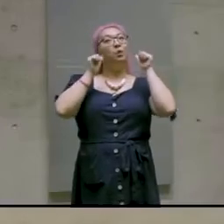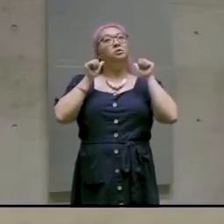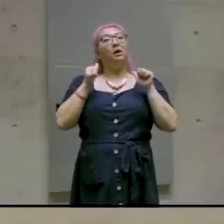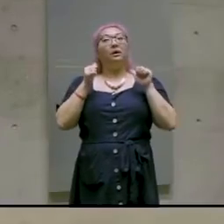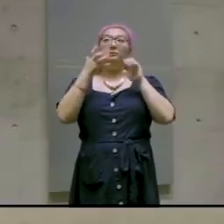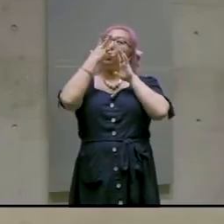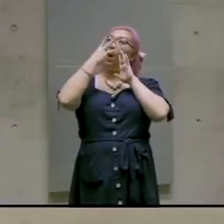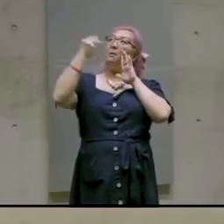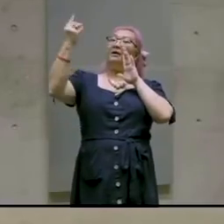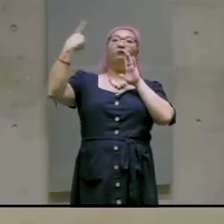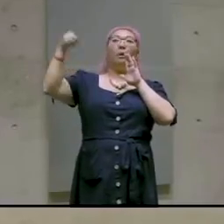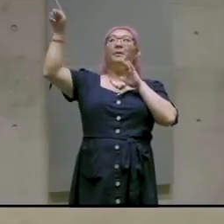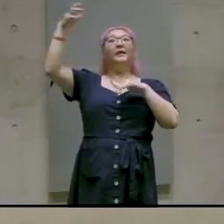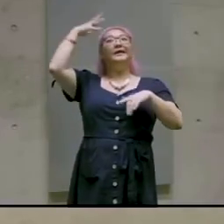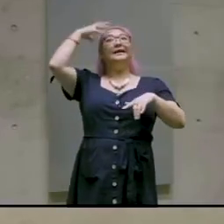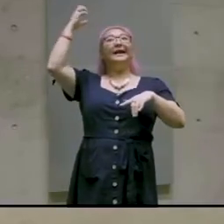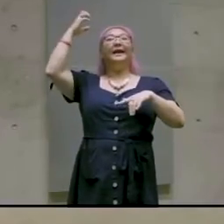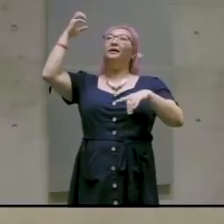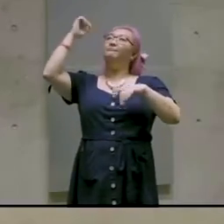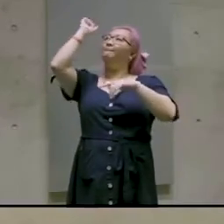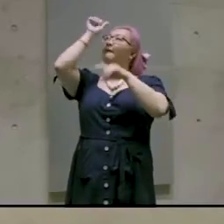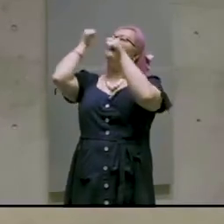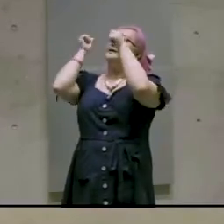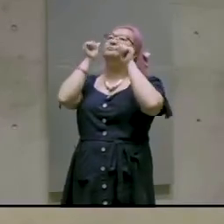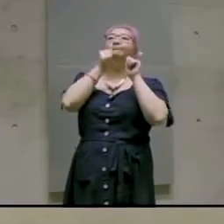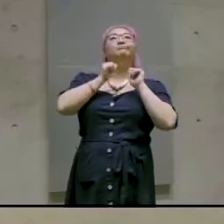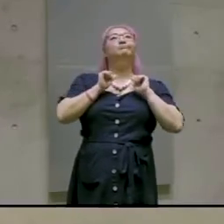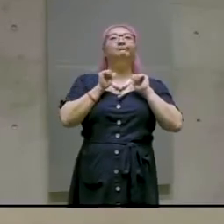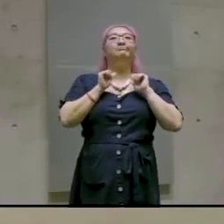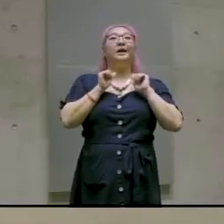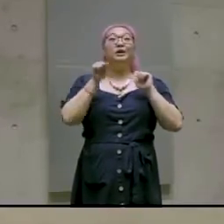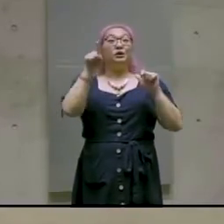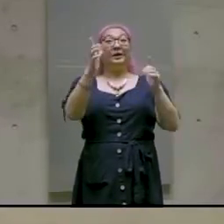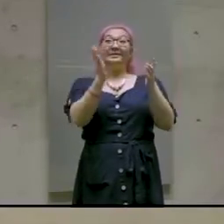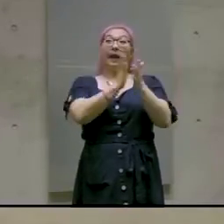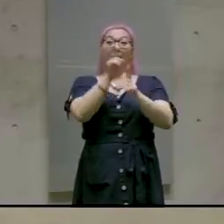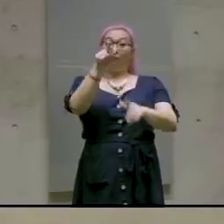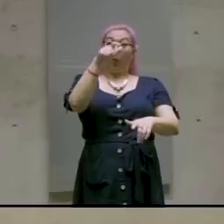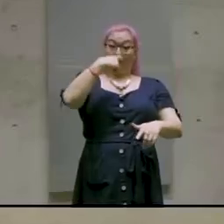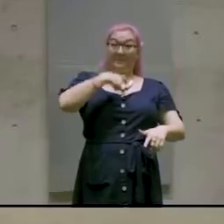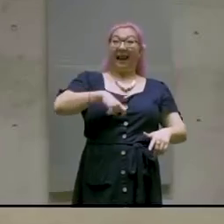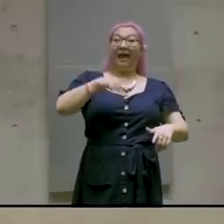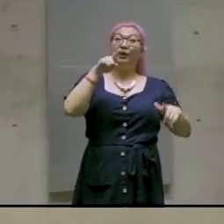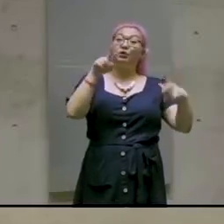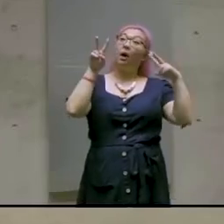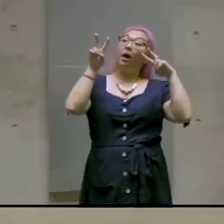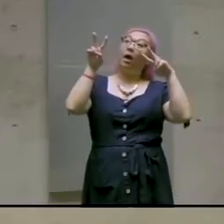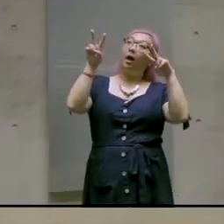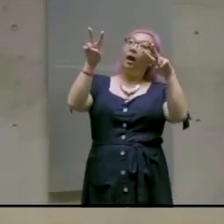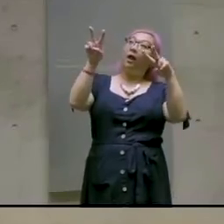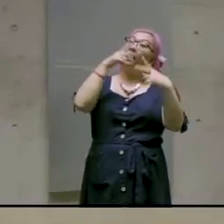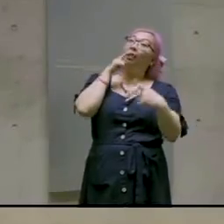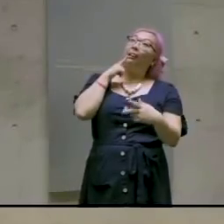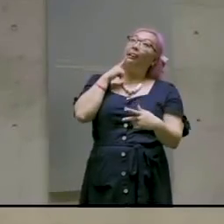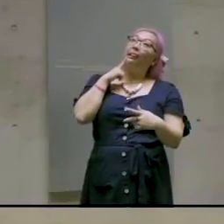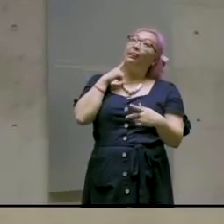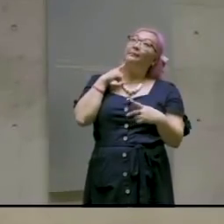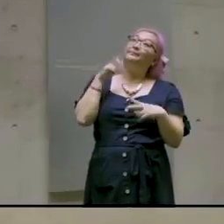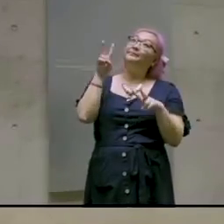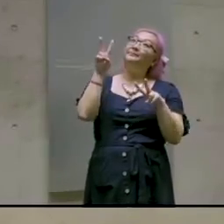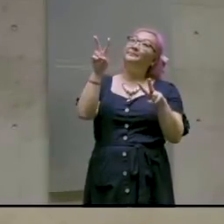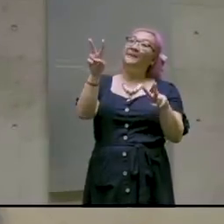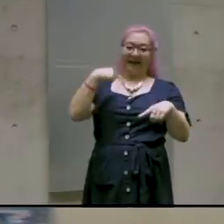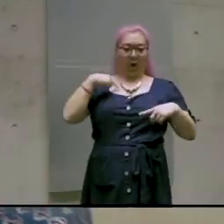comes from, and he's happy for the player to kind of look at him and satisfy their desire, as it were, in front of him while he